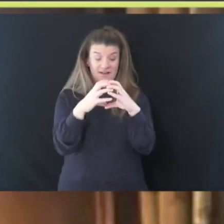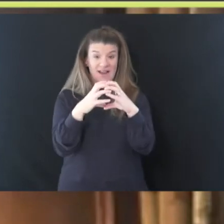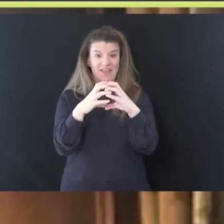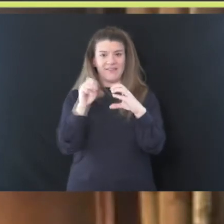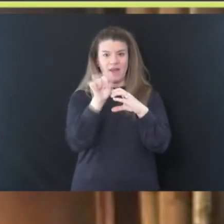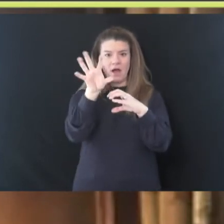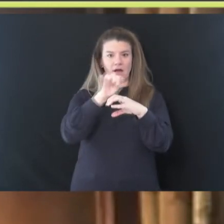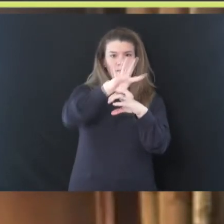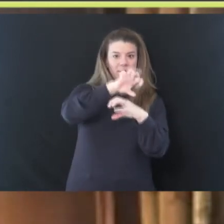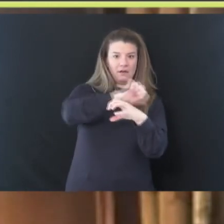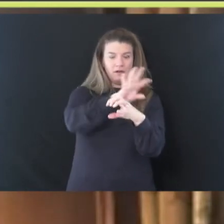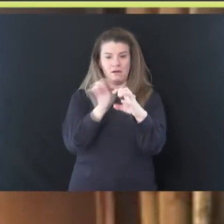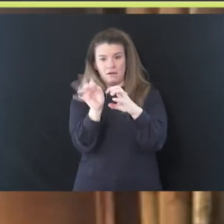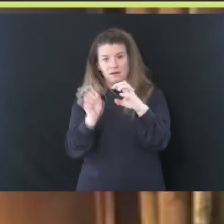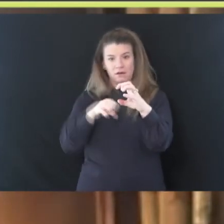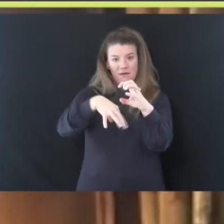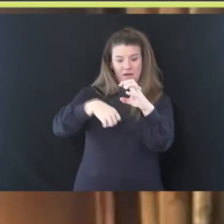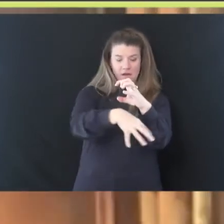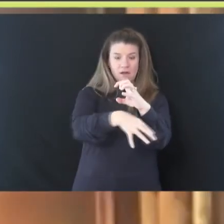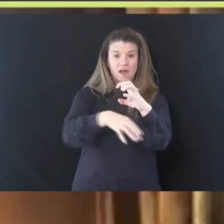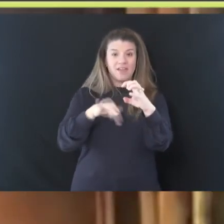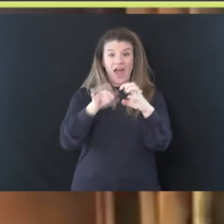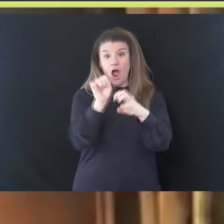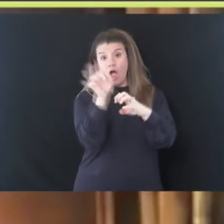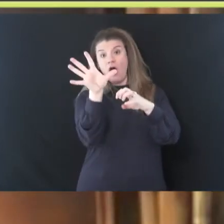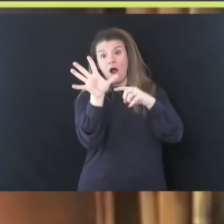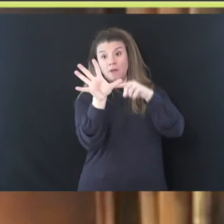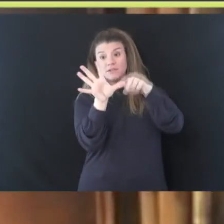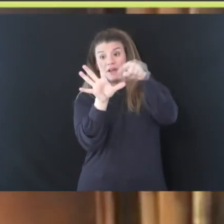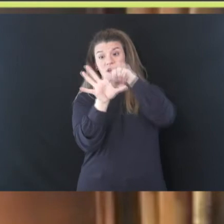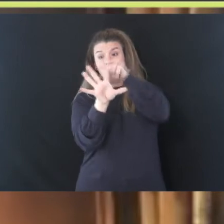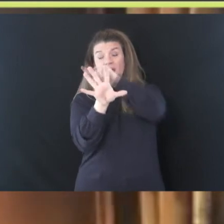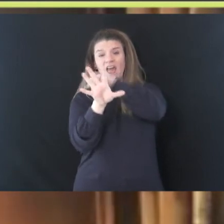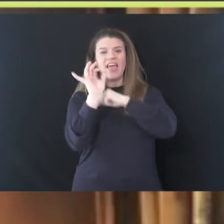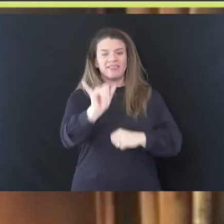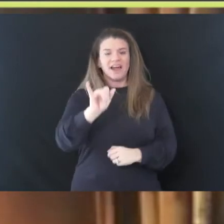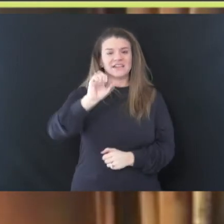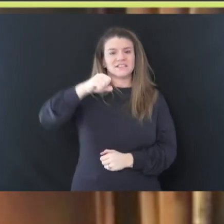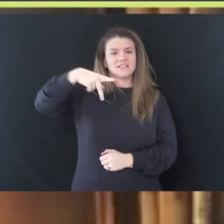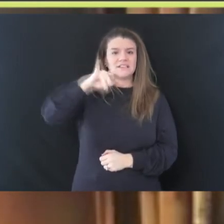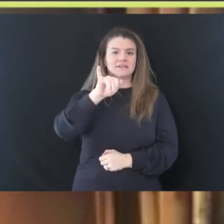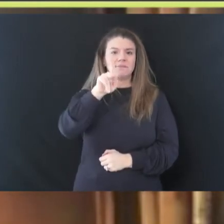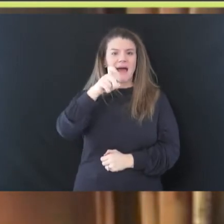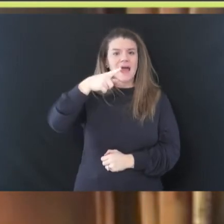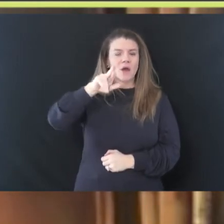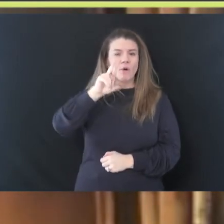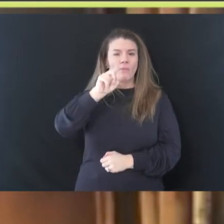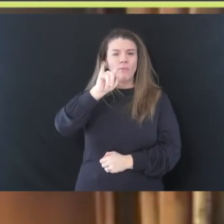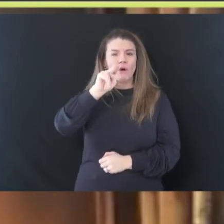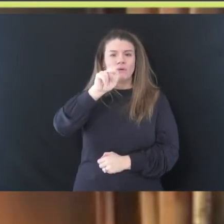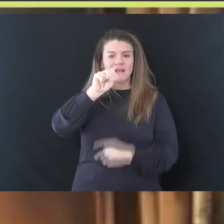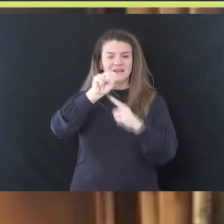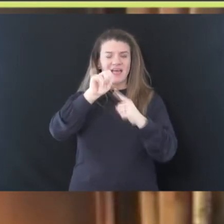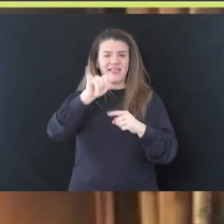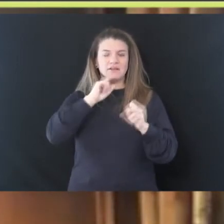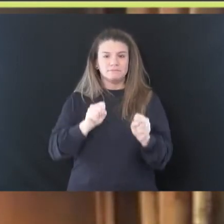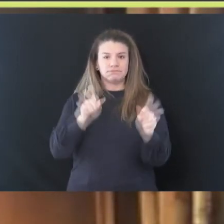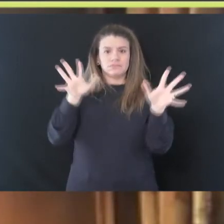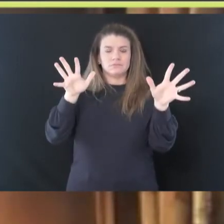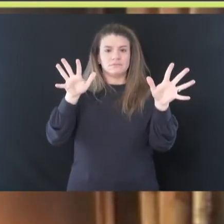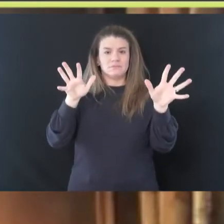body of the virus is like the middle of the sun. And the spike proteins, excuse me, are like the lines that go out the